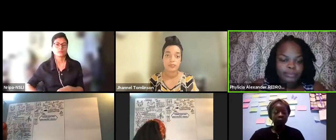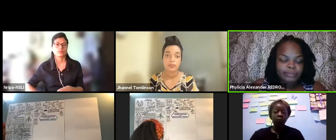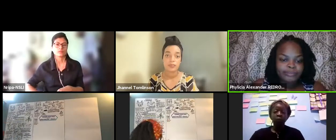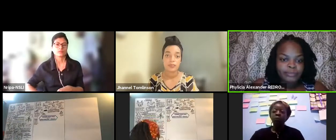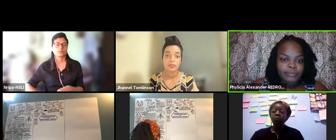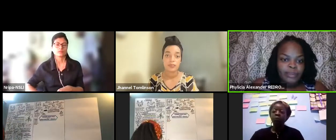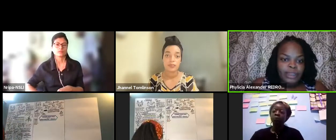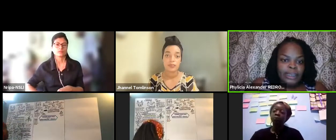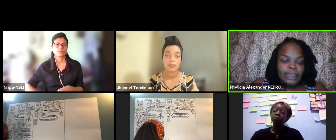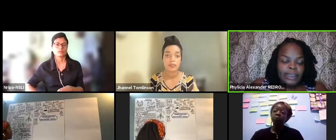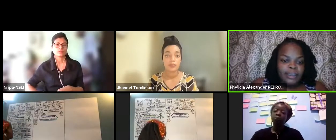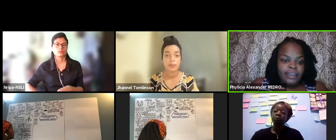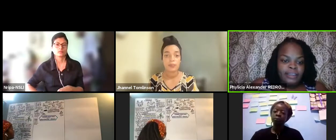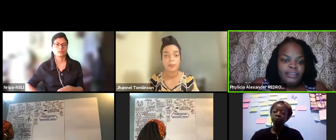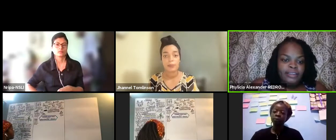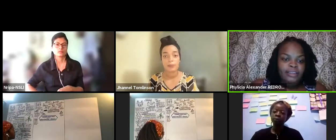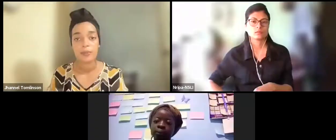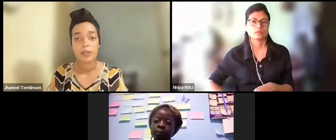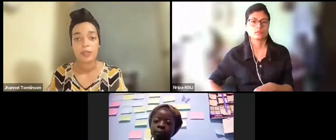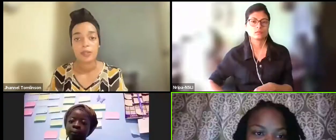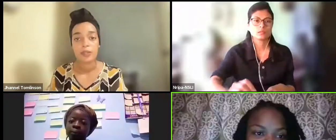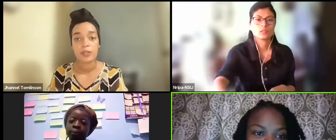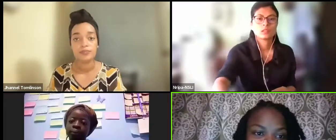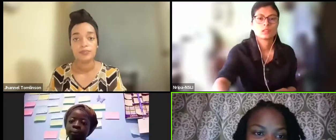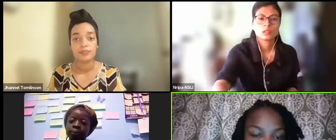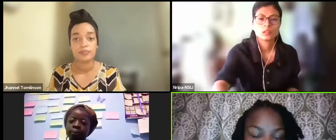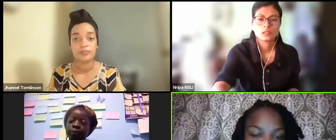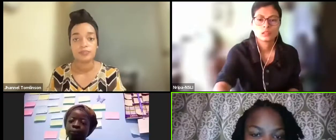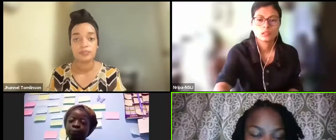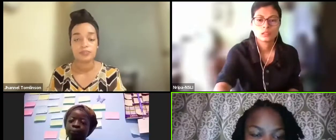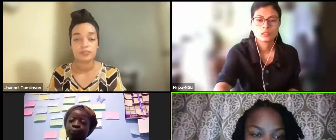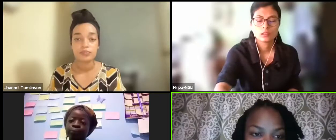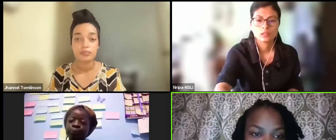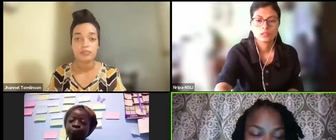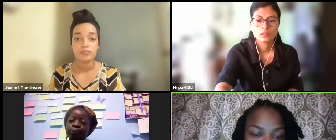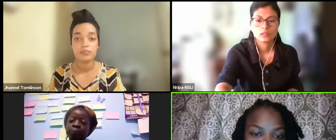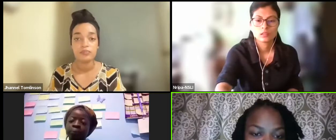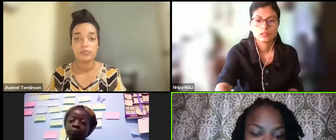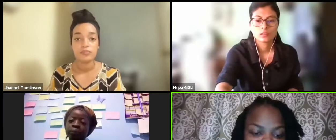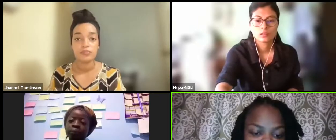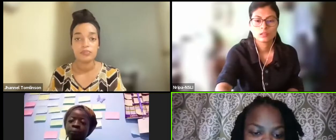Sure. Yes. So